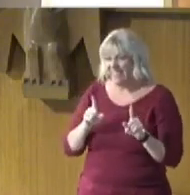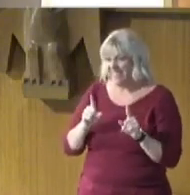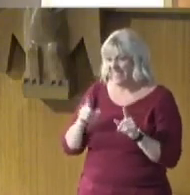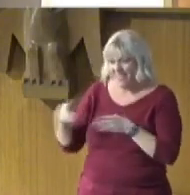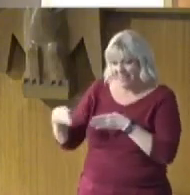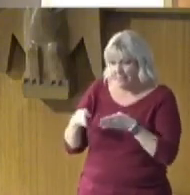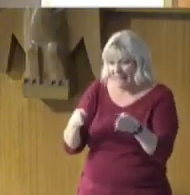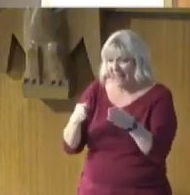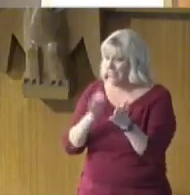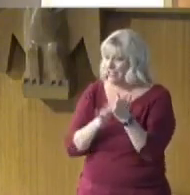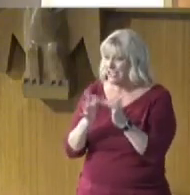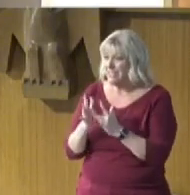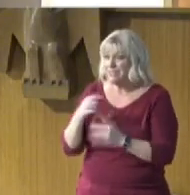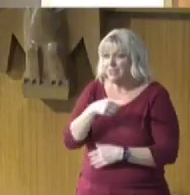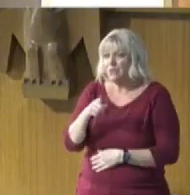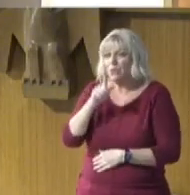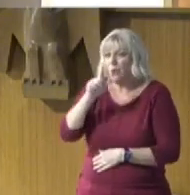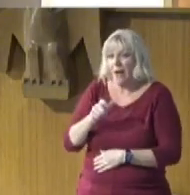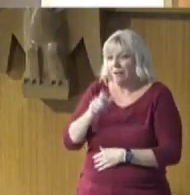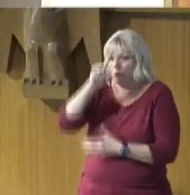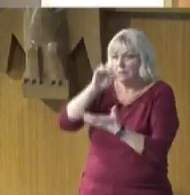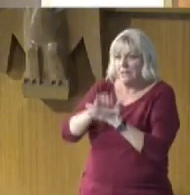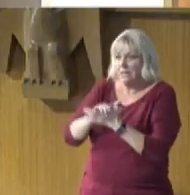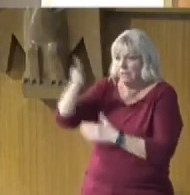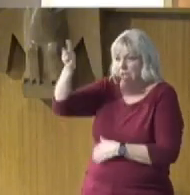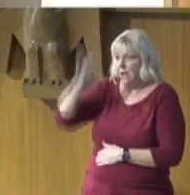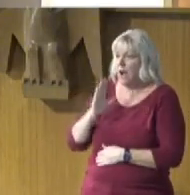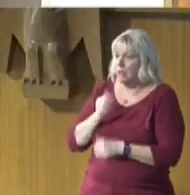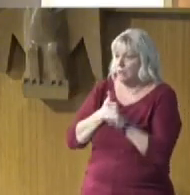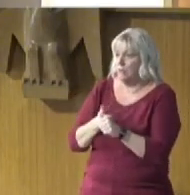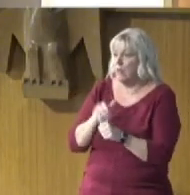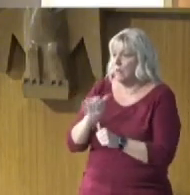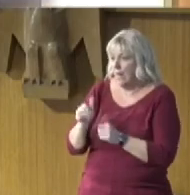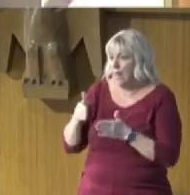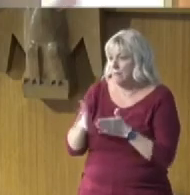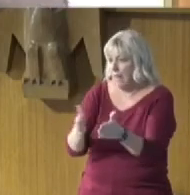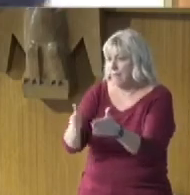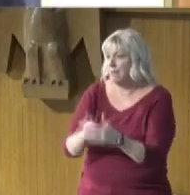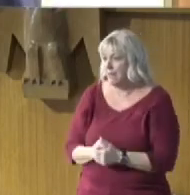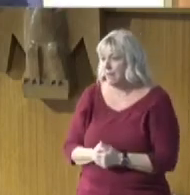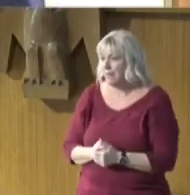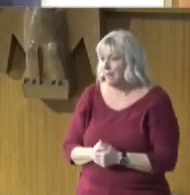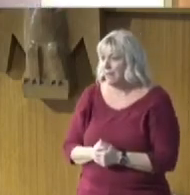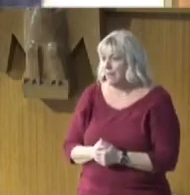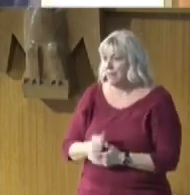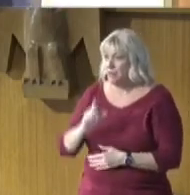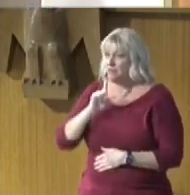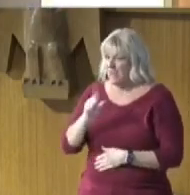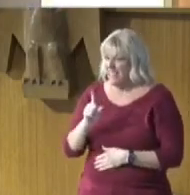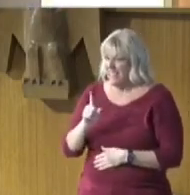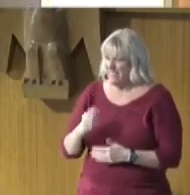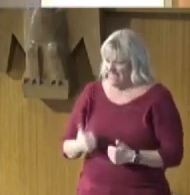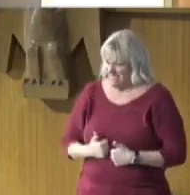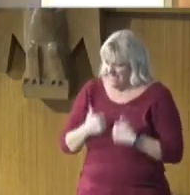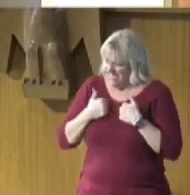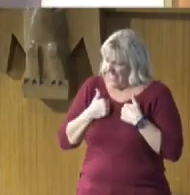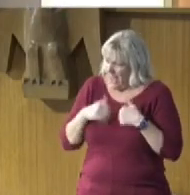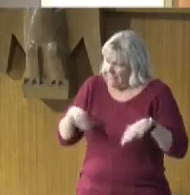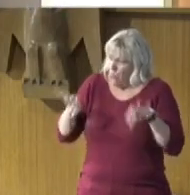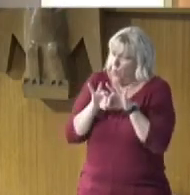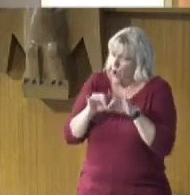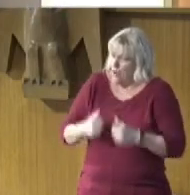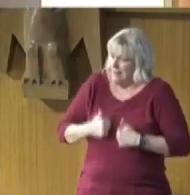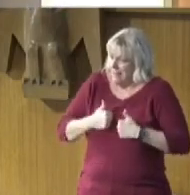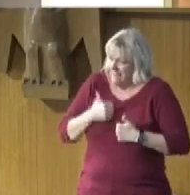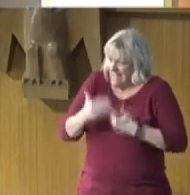you don't have to believe in anything supernatural. Instead, it leads to a life that is worth living when you